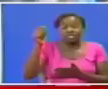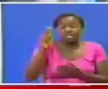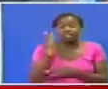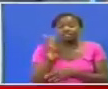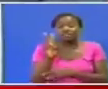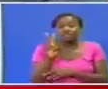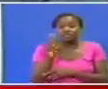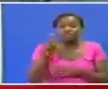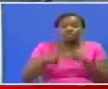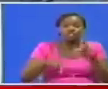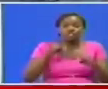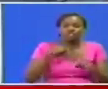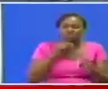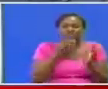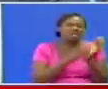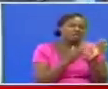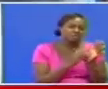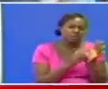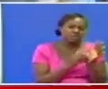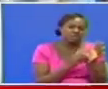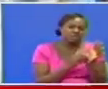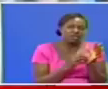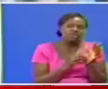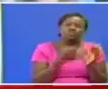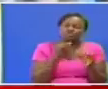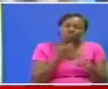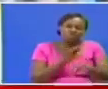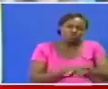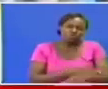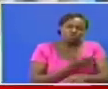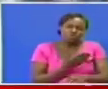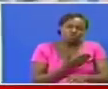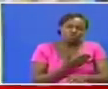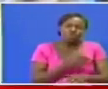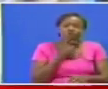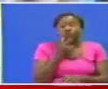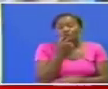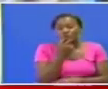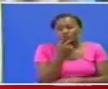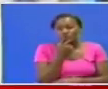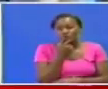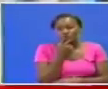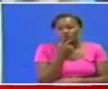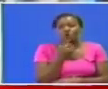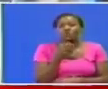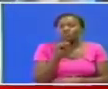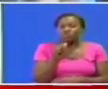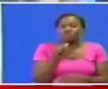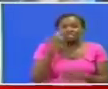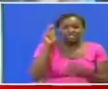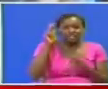The choice is not Kamba, it is not Kikuyu, it is not Luo, it is not